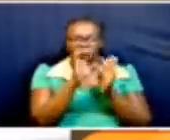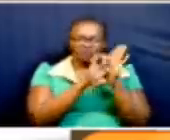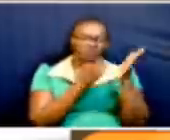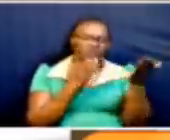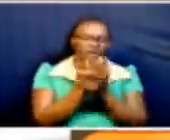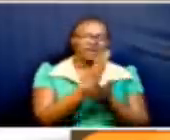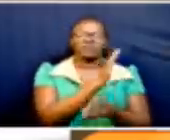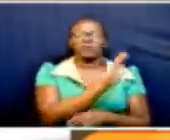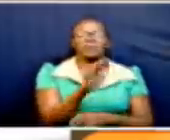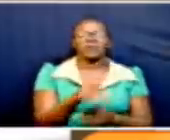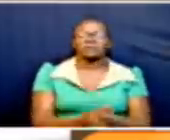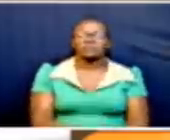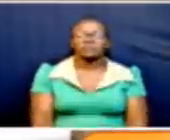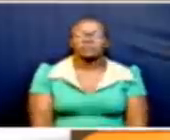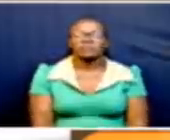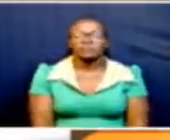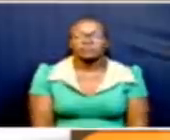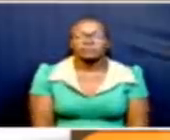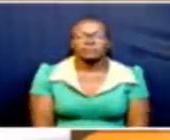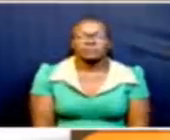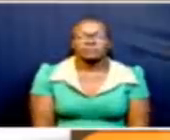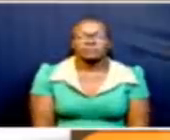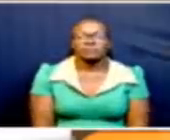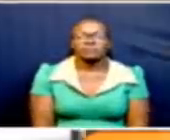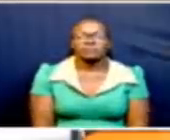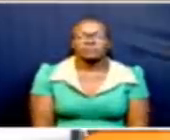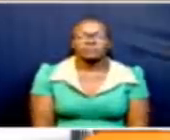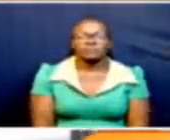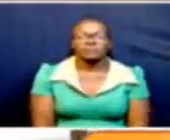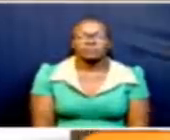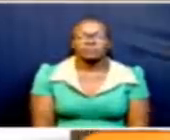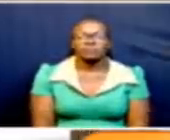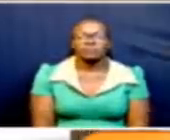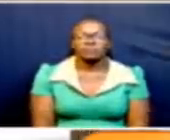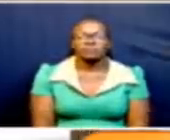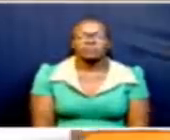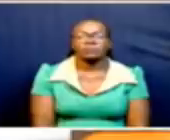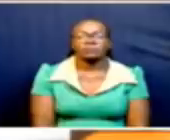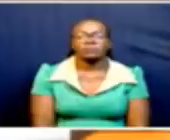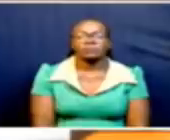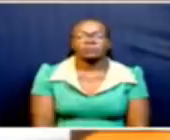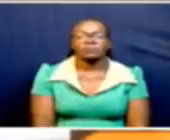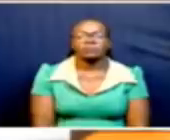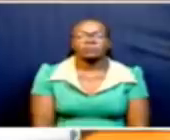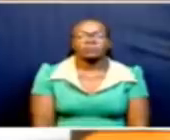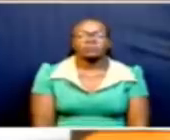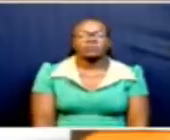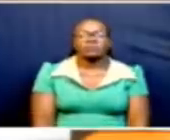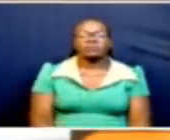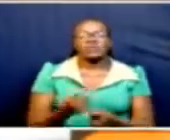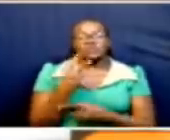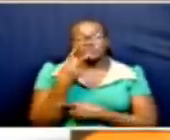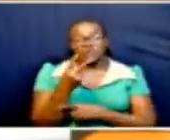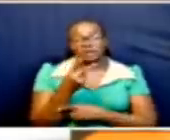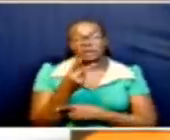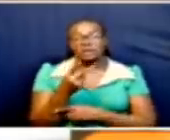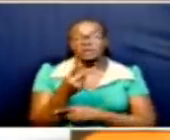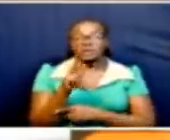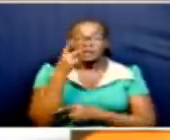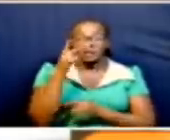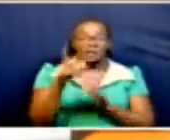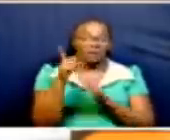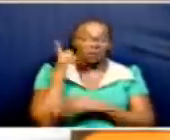constitutionally, throw them in jail. By the end of the day, constitutionally, the Kenyan law system states clearly that you are innocent till proven